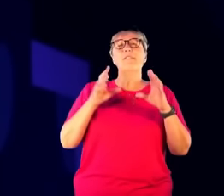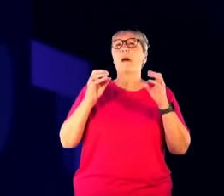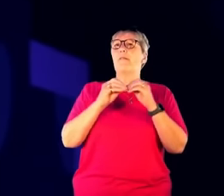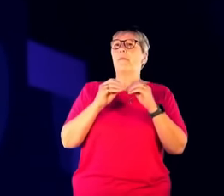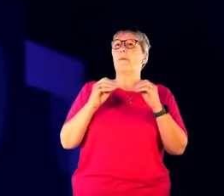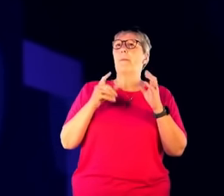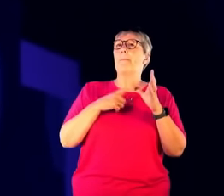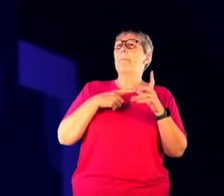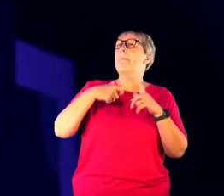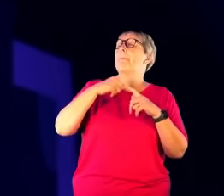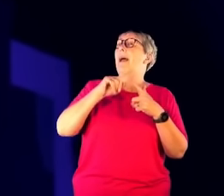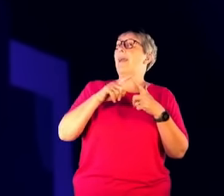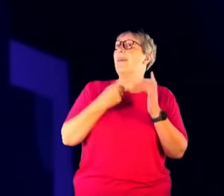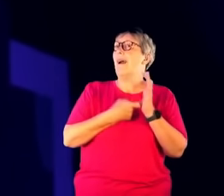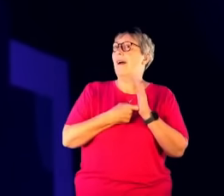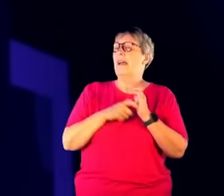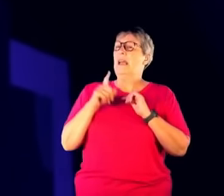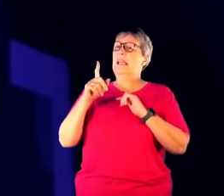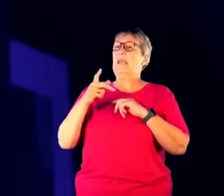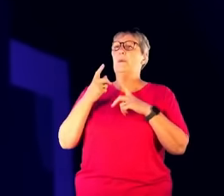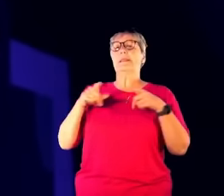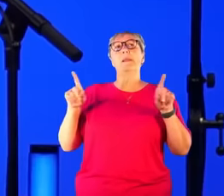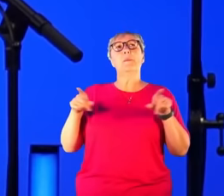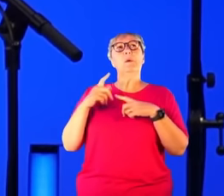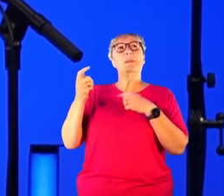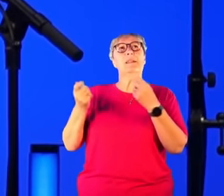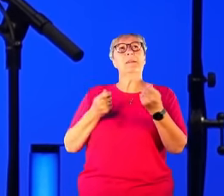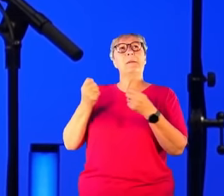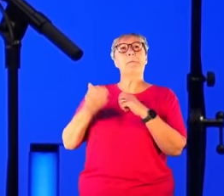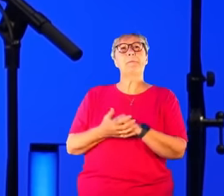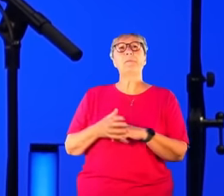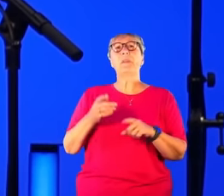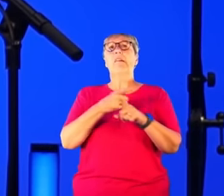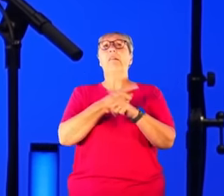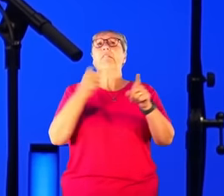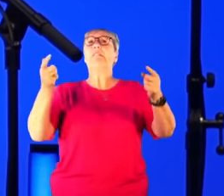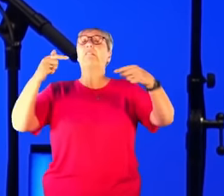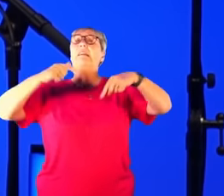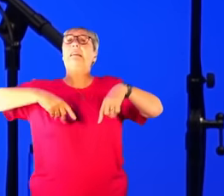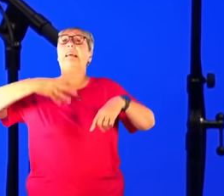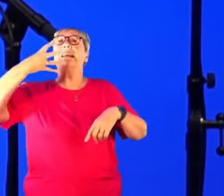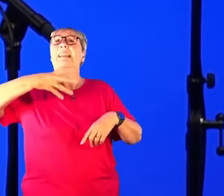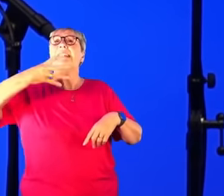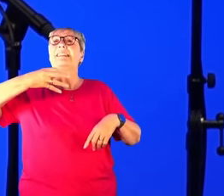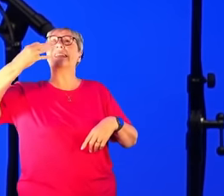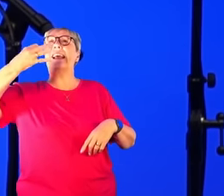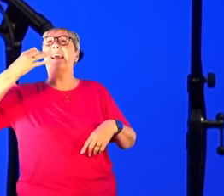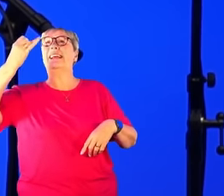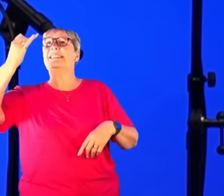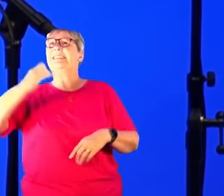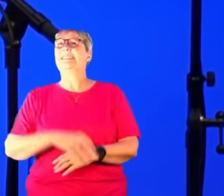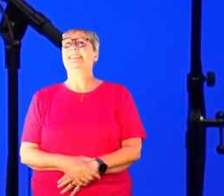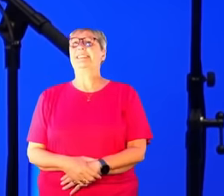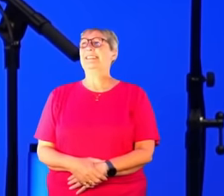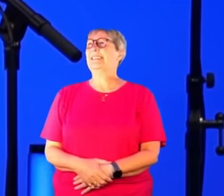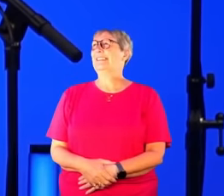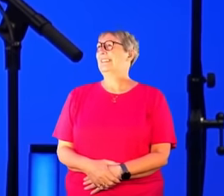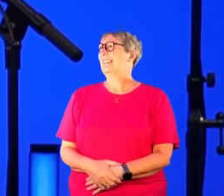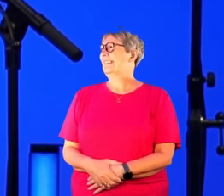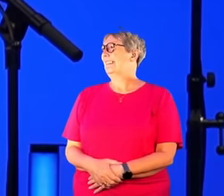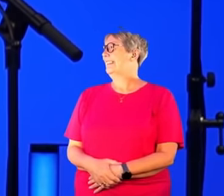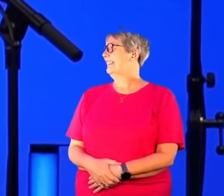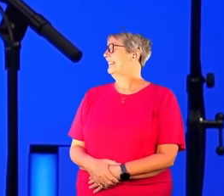remember Jeff Baker, but he was our musical director. Was anybody here in 1987 at Keswick? Fantastic, there you go. Great,